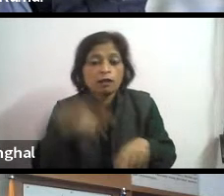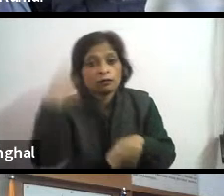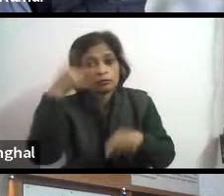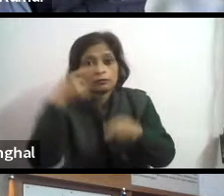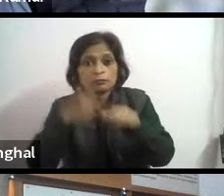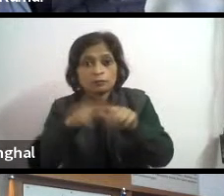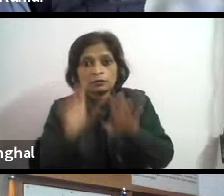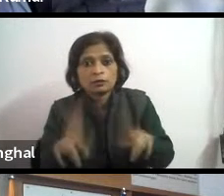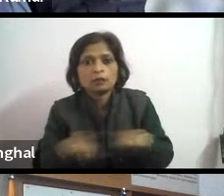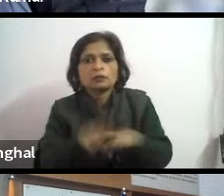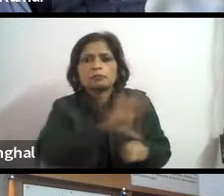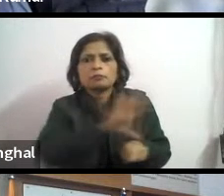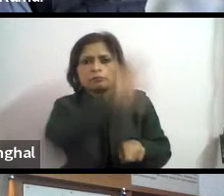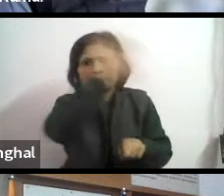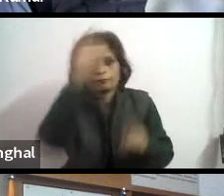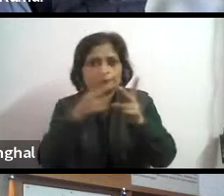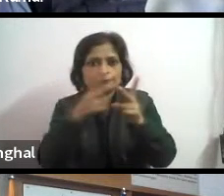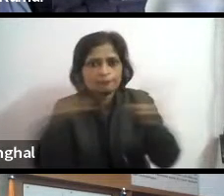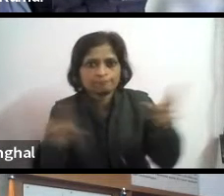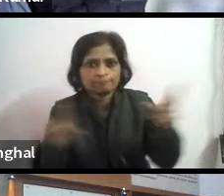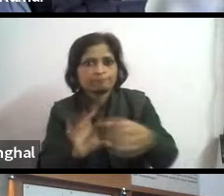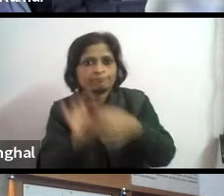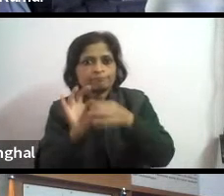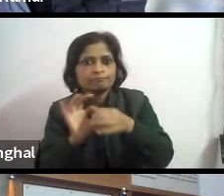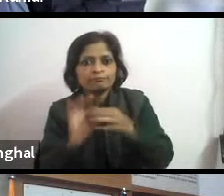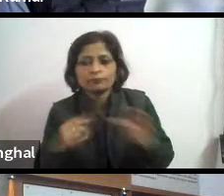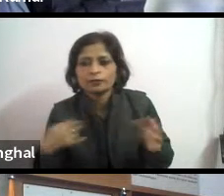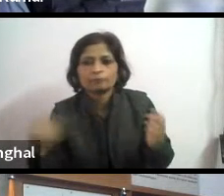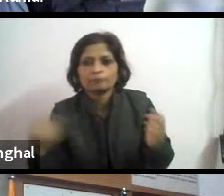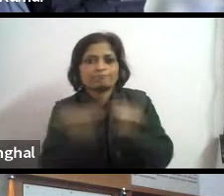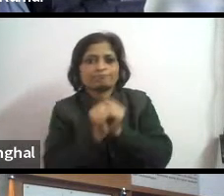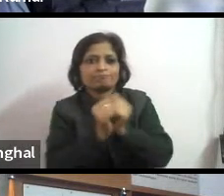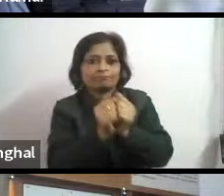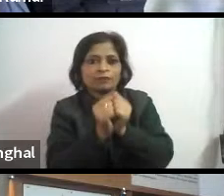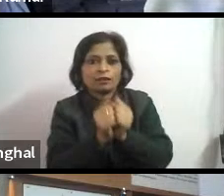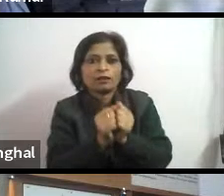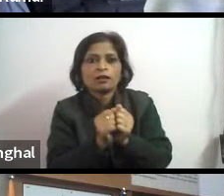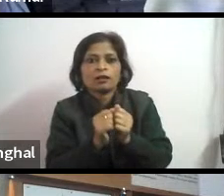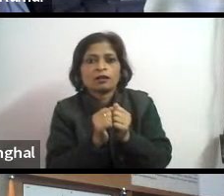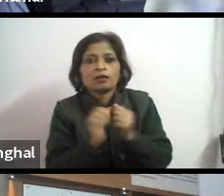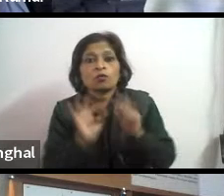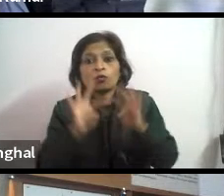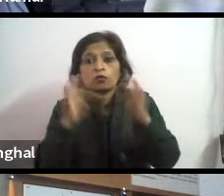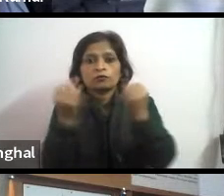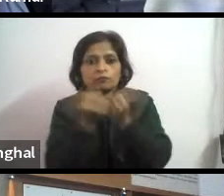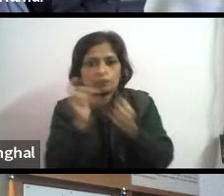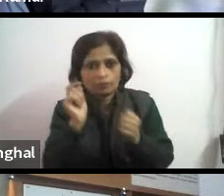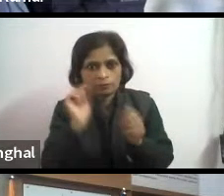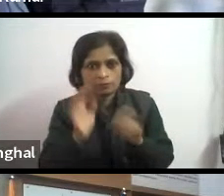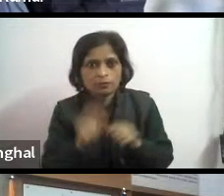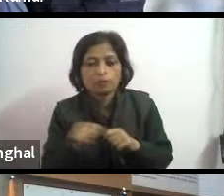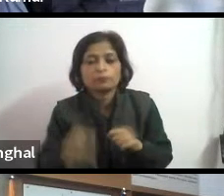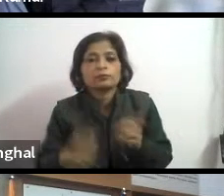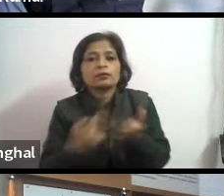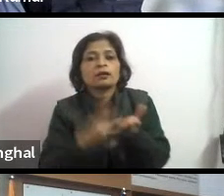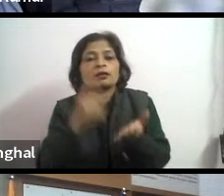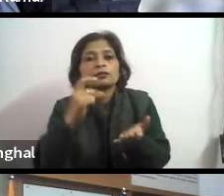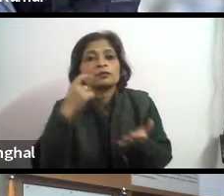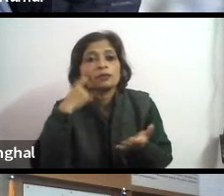from different countries who would be working with us for this whole conference. In the history of RCI